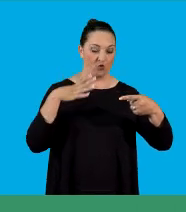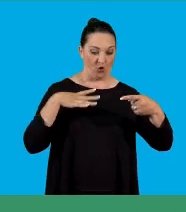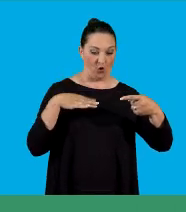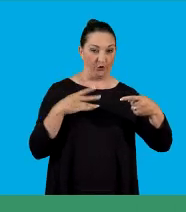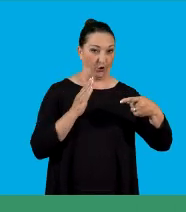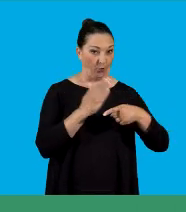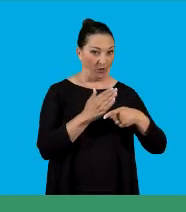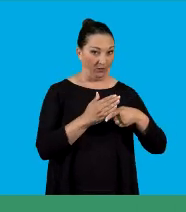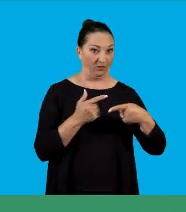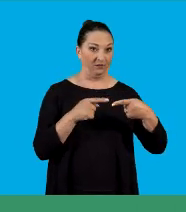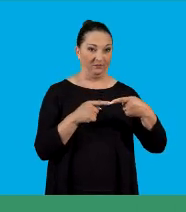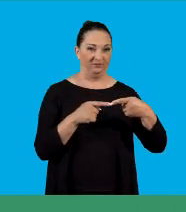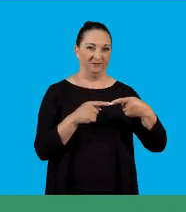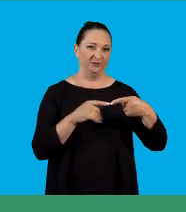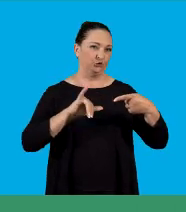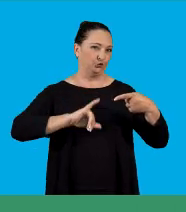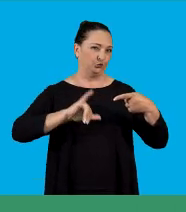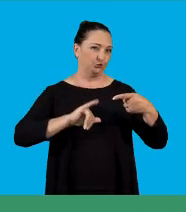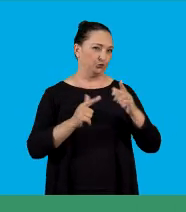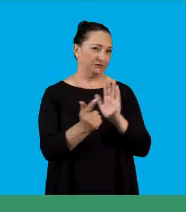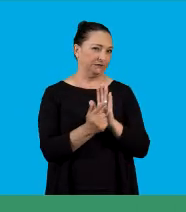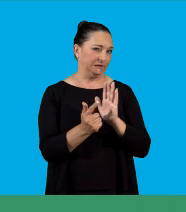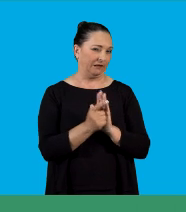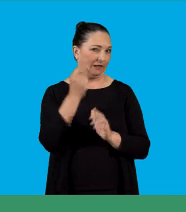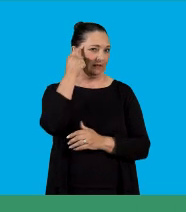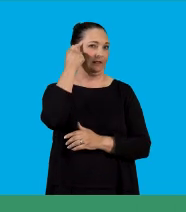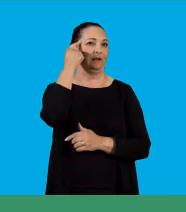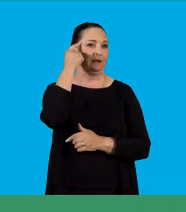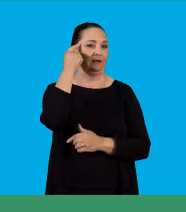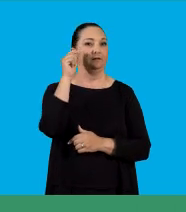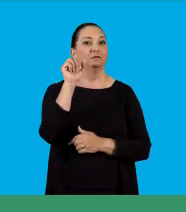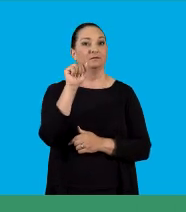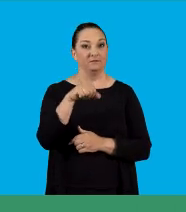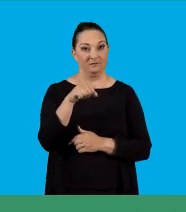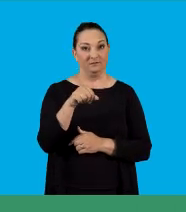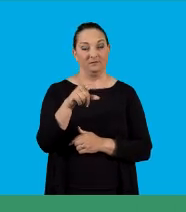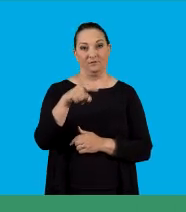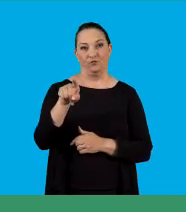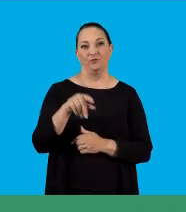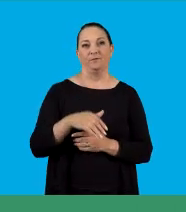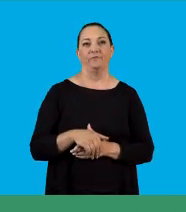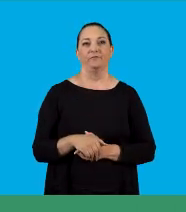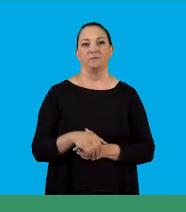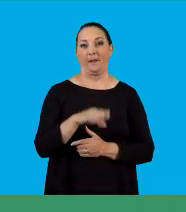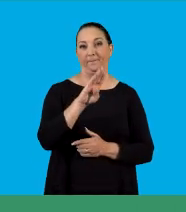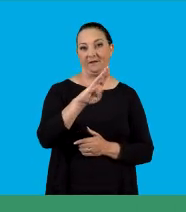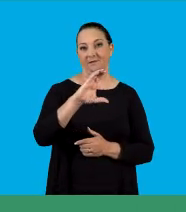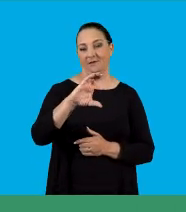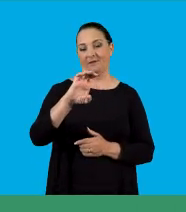during holidays. So which legislation comes to mind? Yes, you are correct. It is the